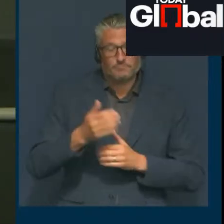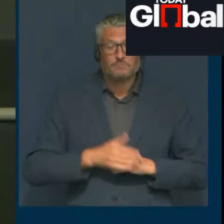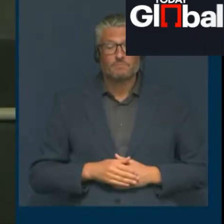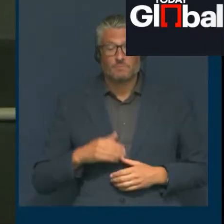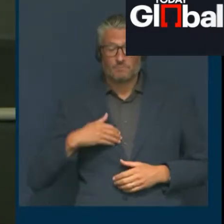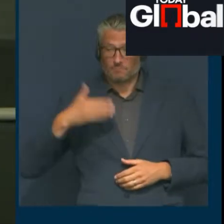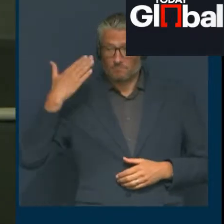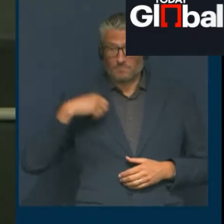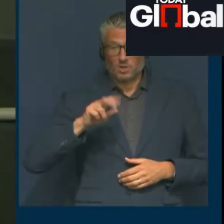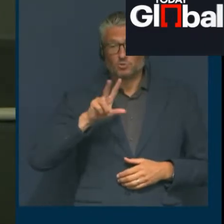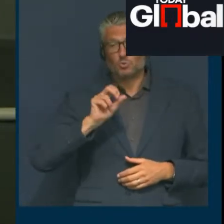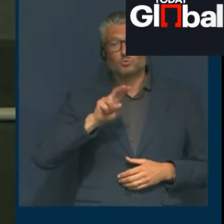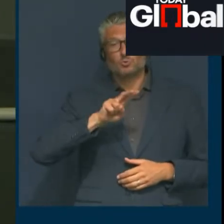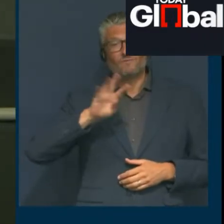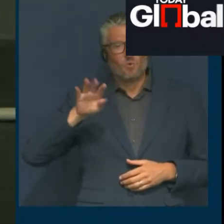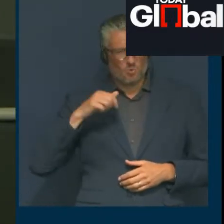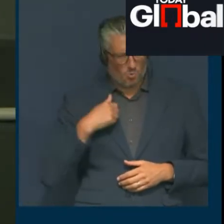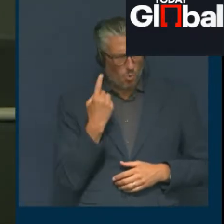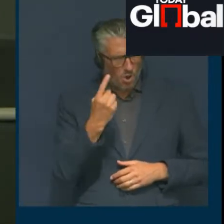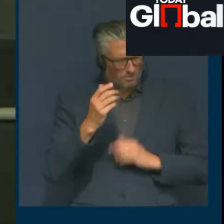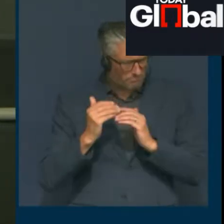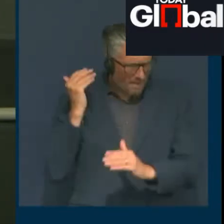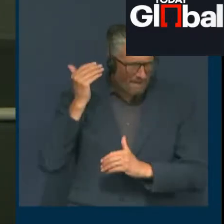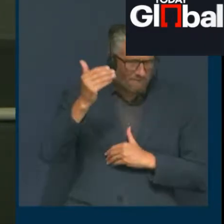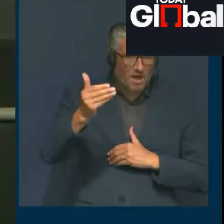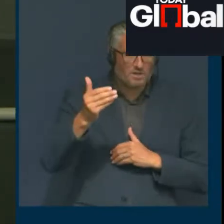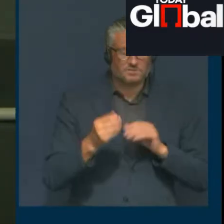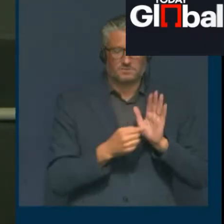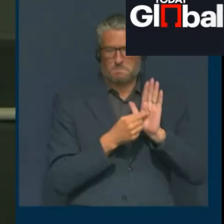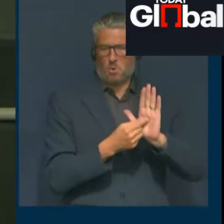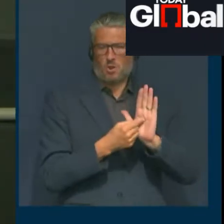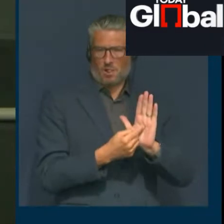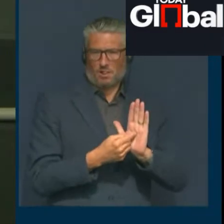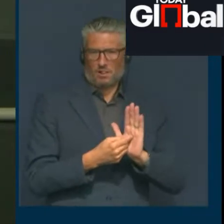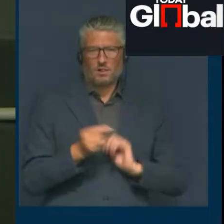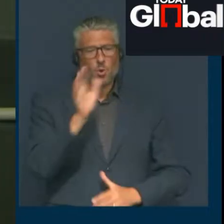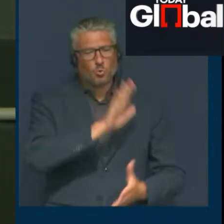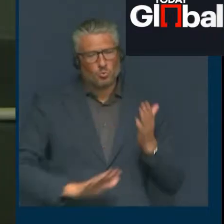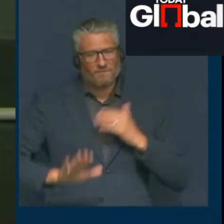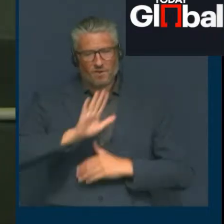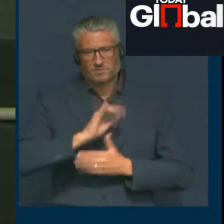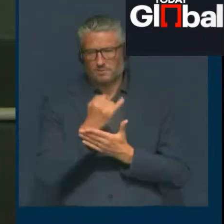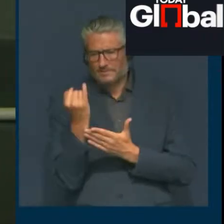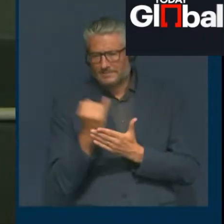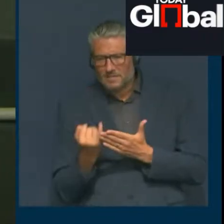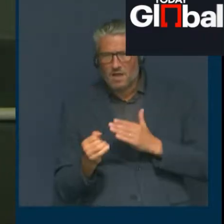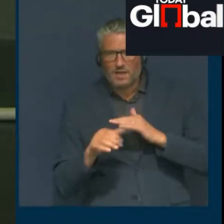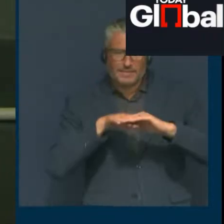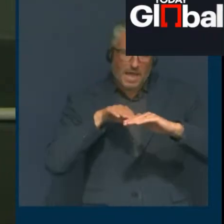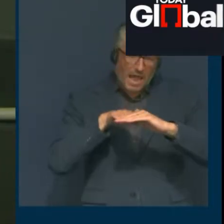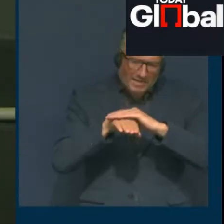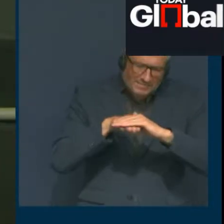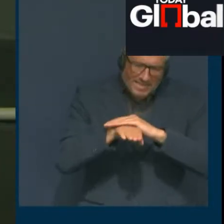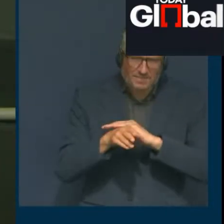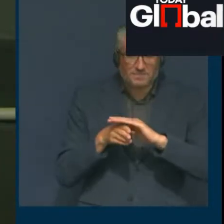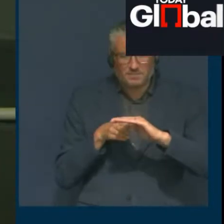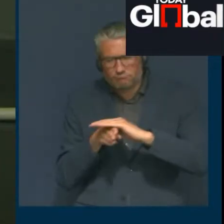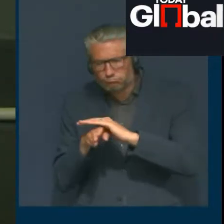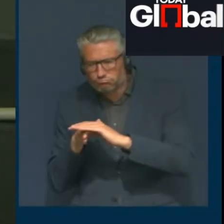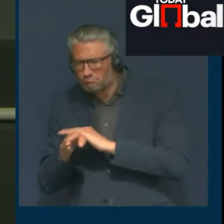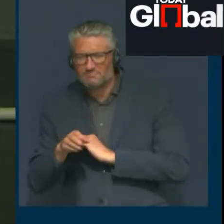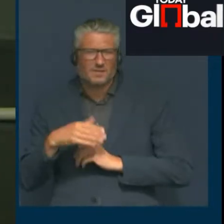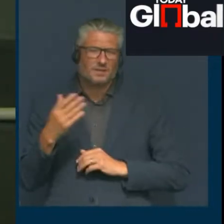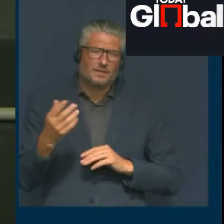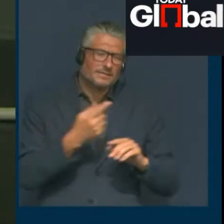advanced model in the application of the principles of universal design and accessibility through the preparation of stadiums, means